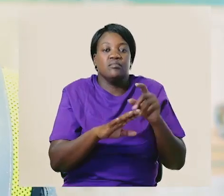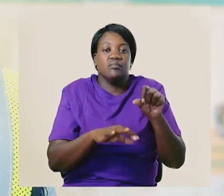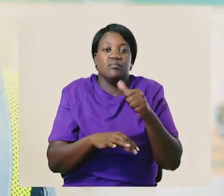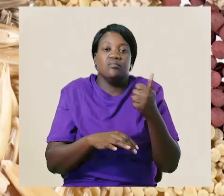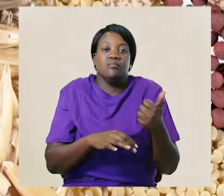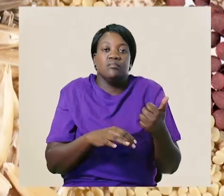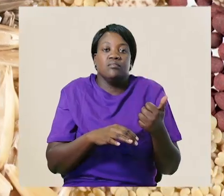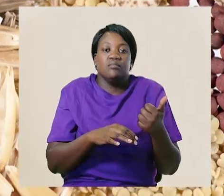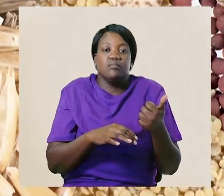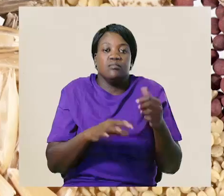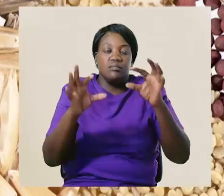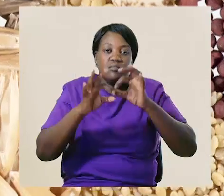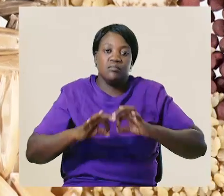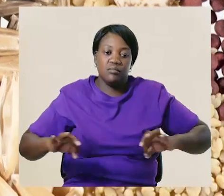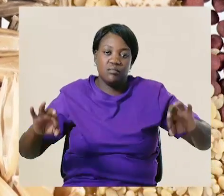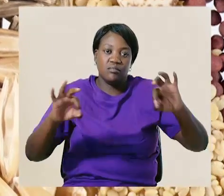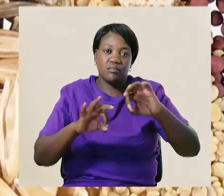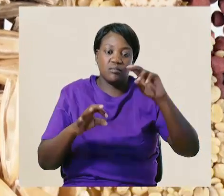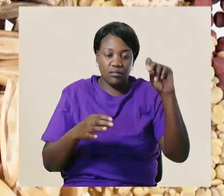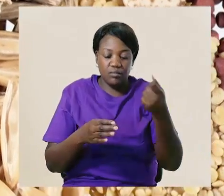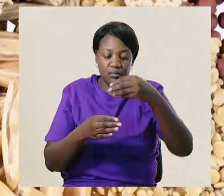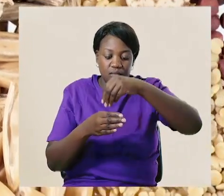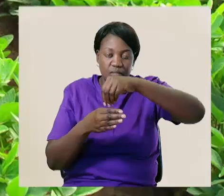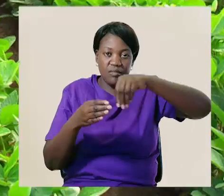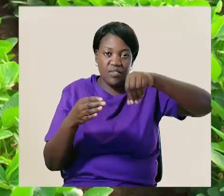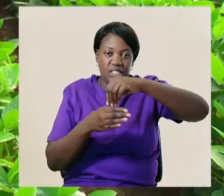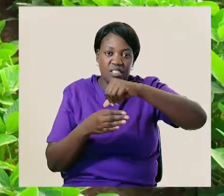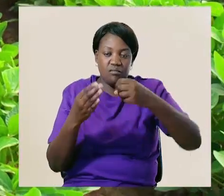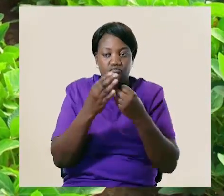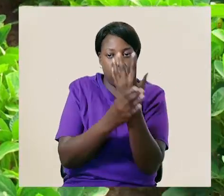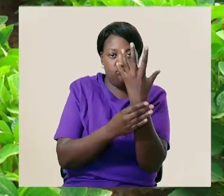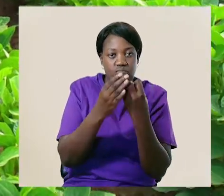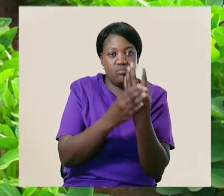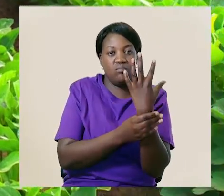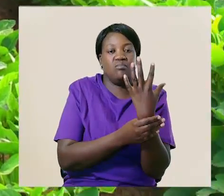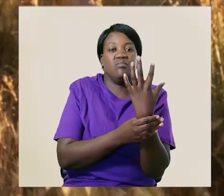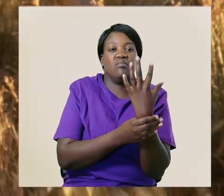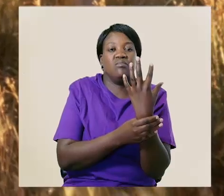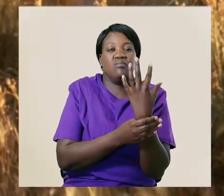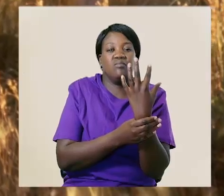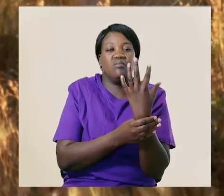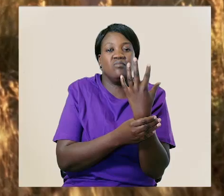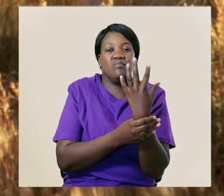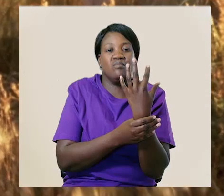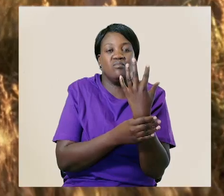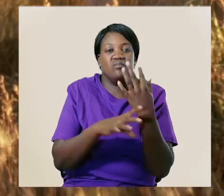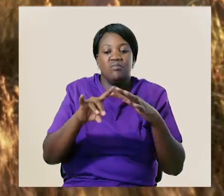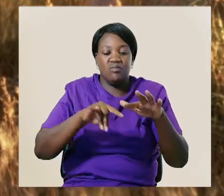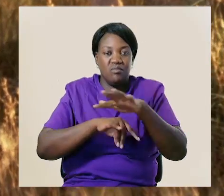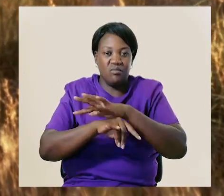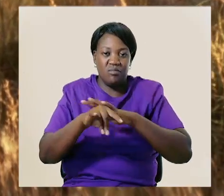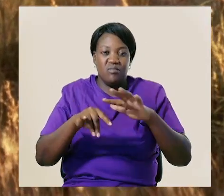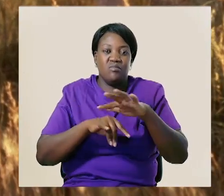goods? Farmers buy seeds and fertilizers to grow crops. They buy young cattle to fatten